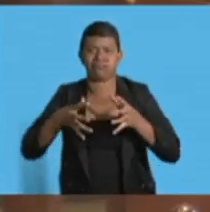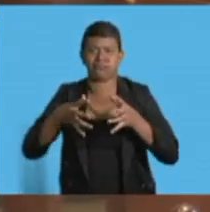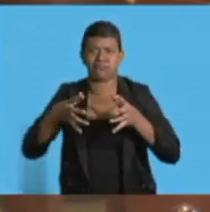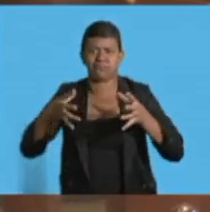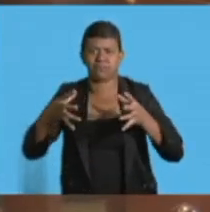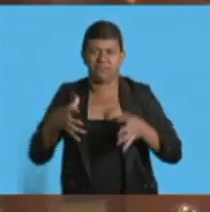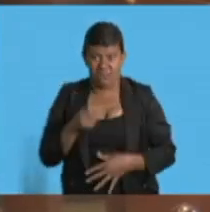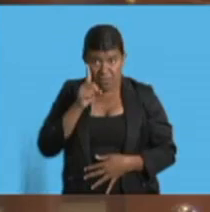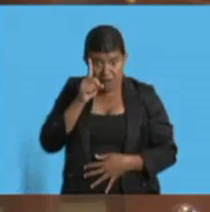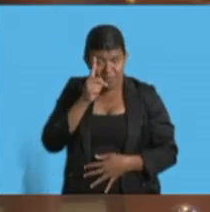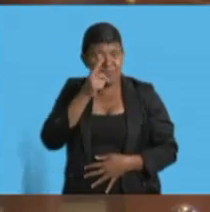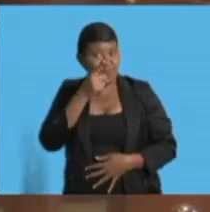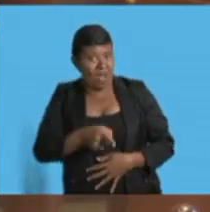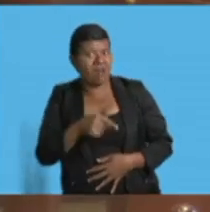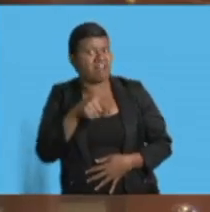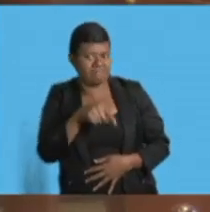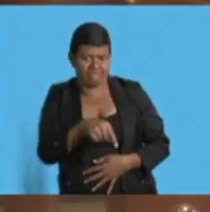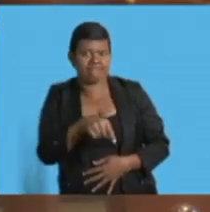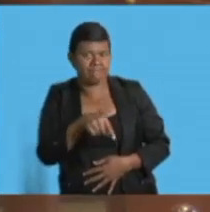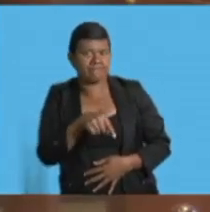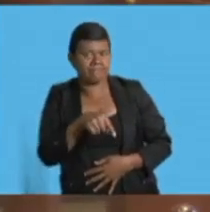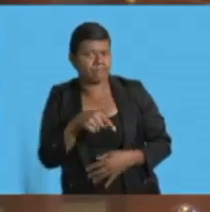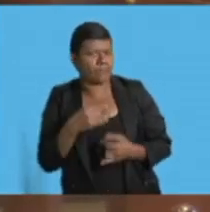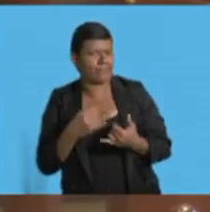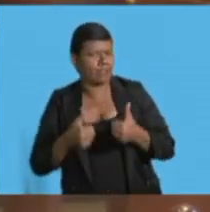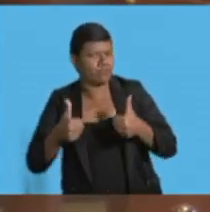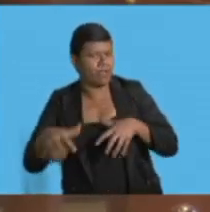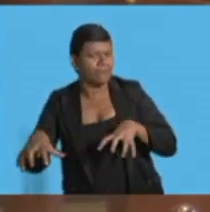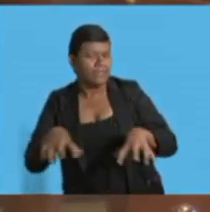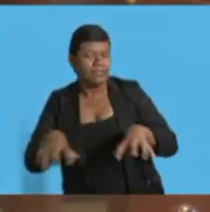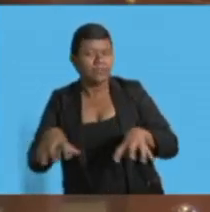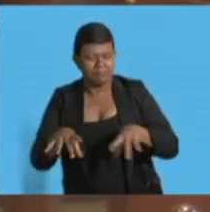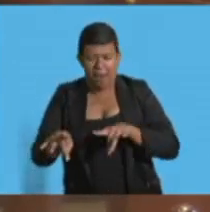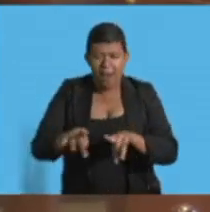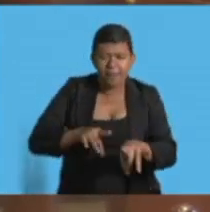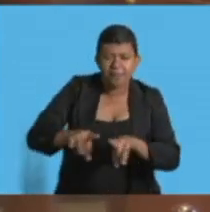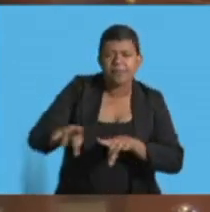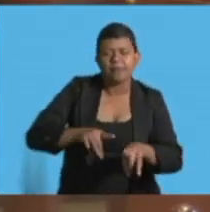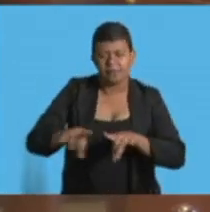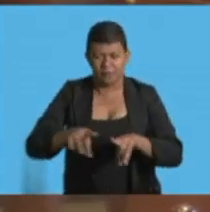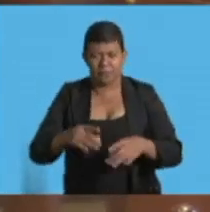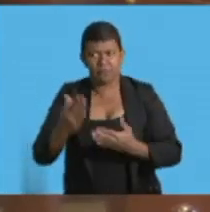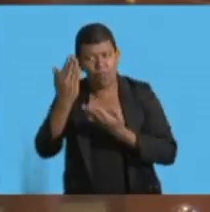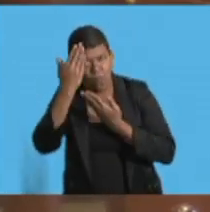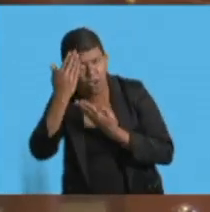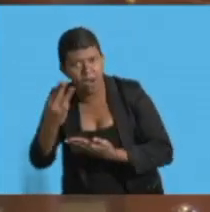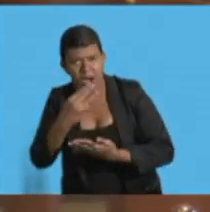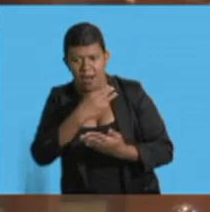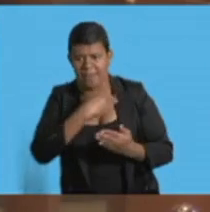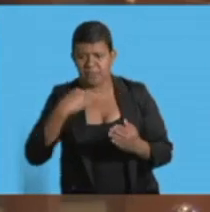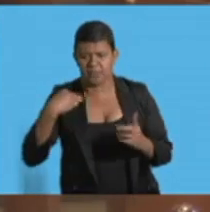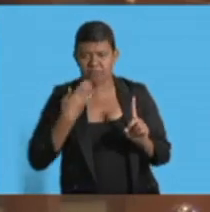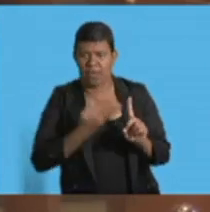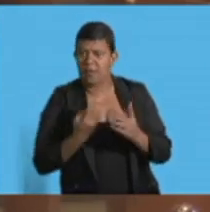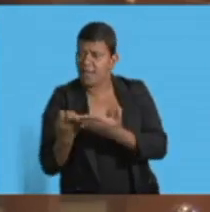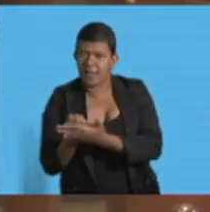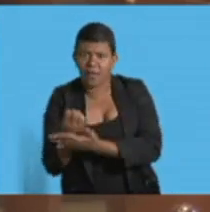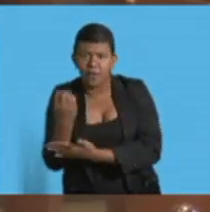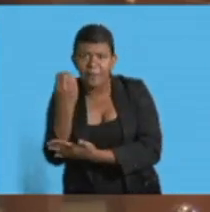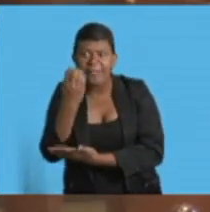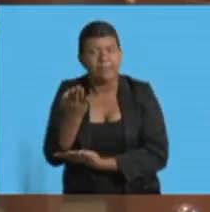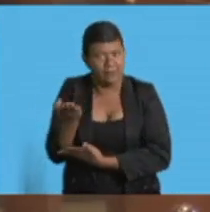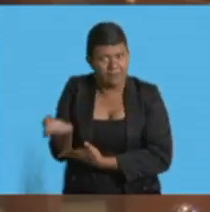hard working and good planning by the Honorable Minister of Economy and